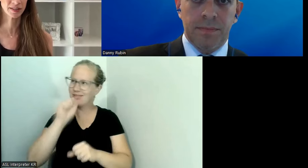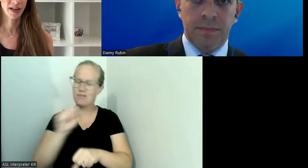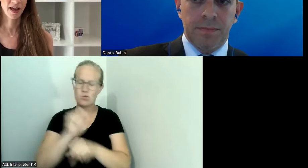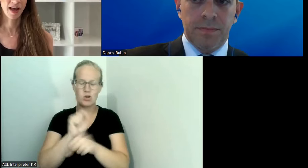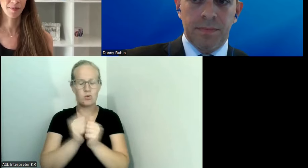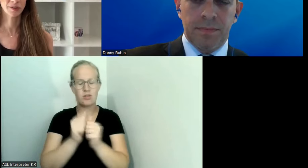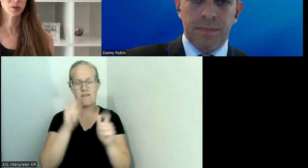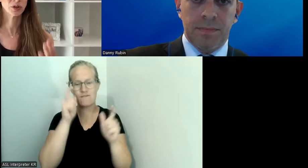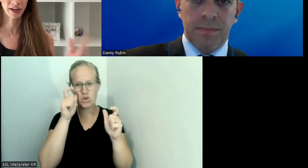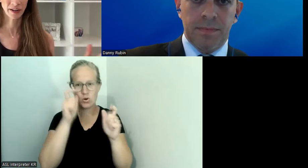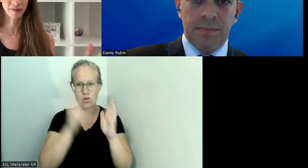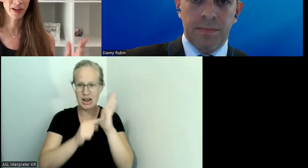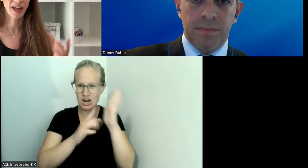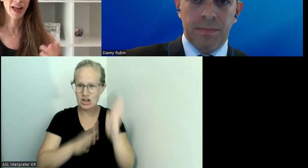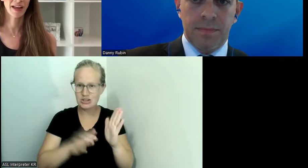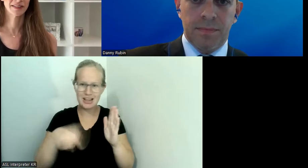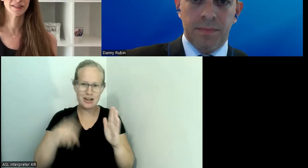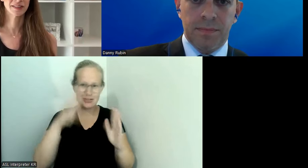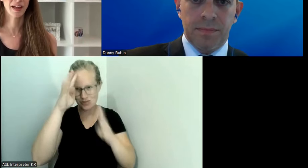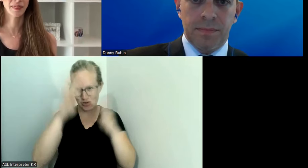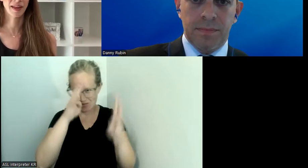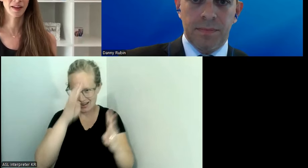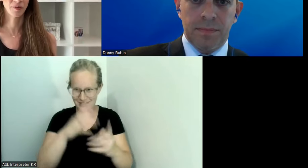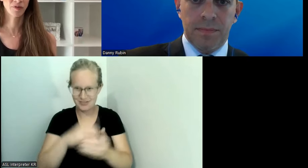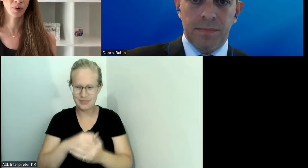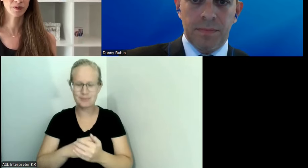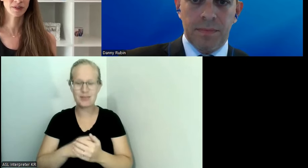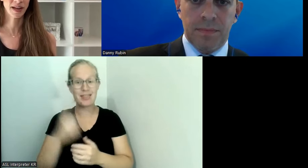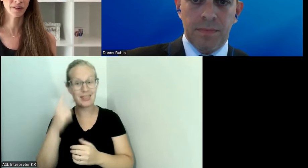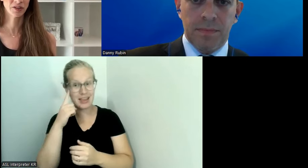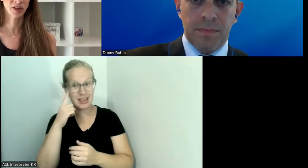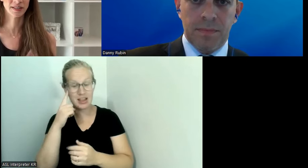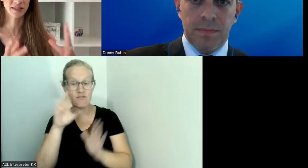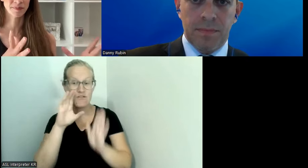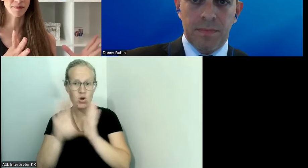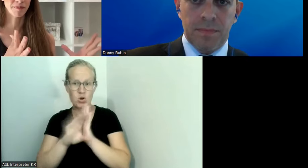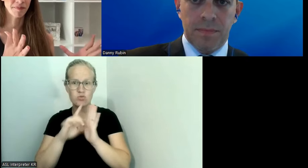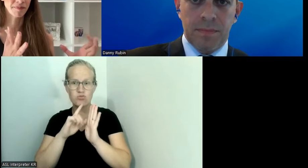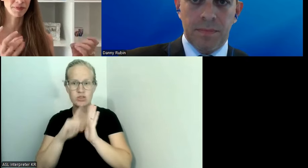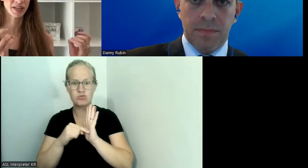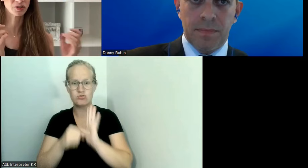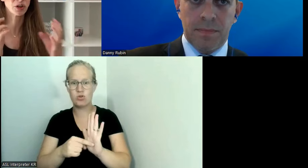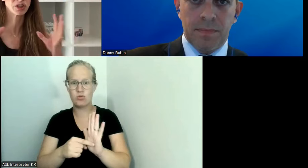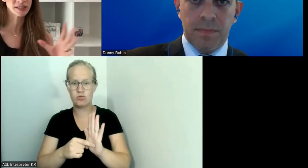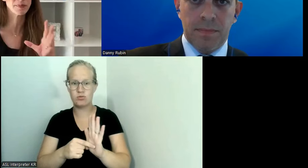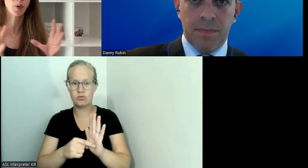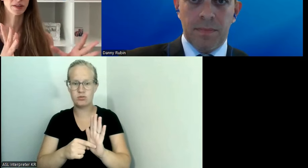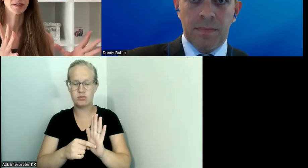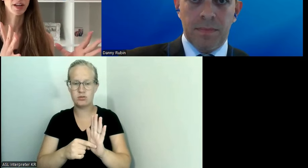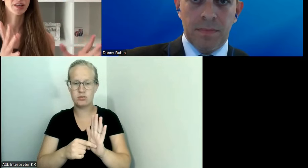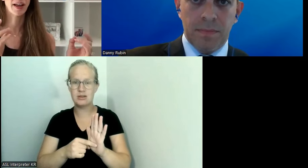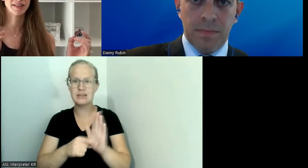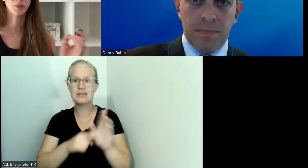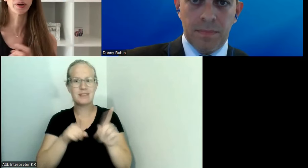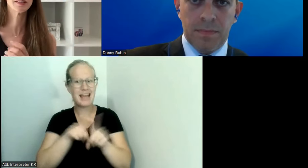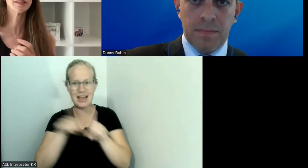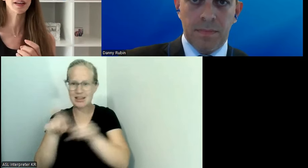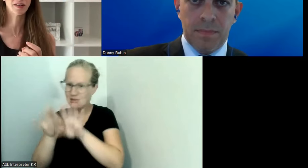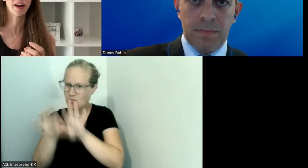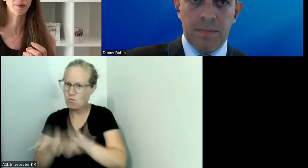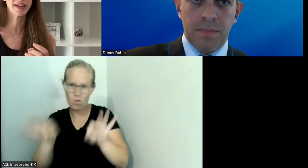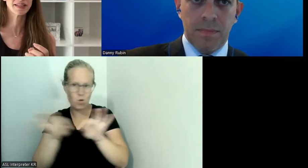editors. Um, they're so creative and I think photos tell just as, just important as